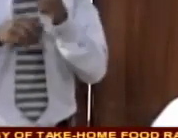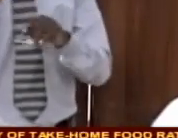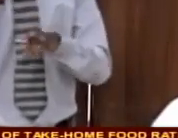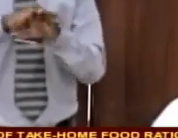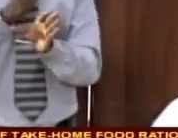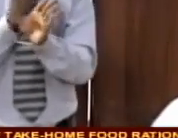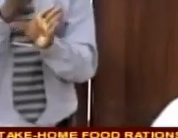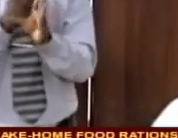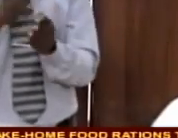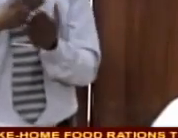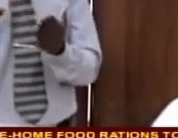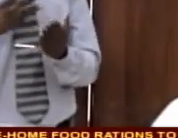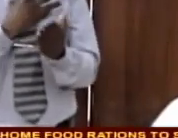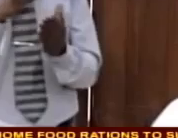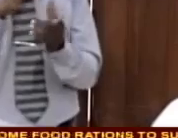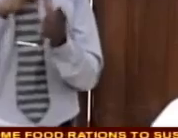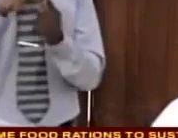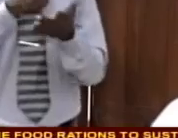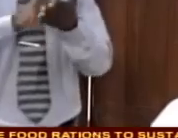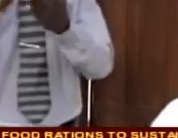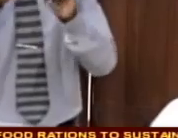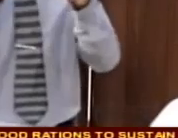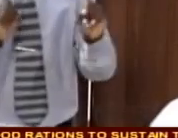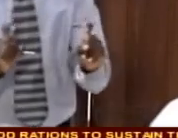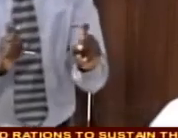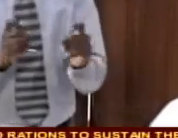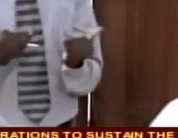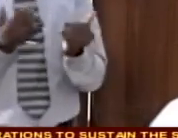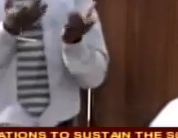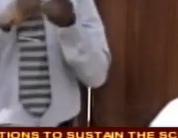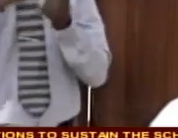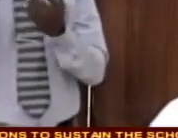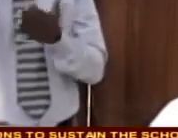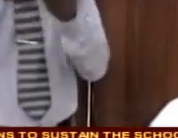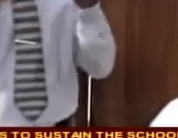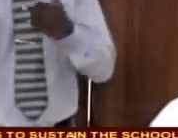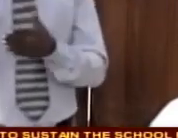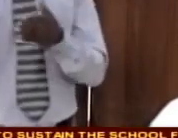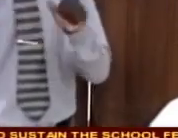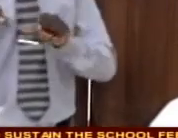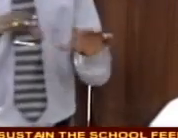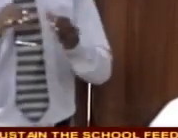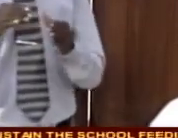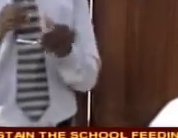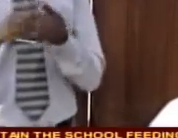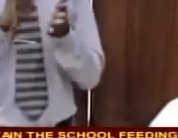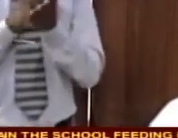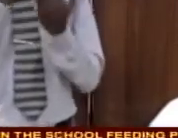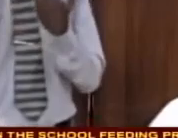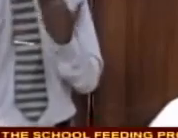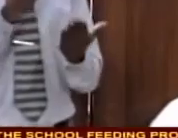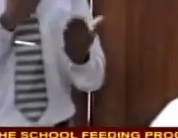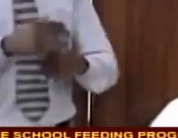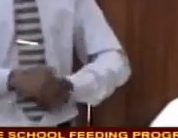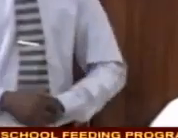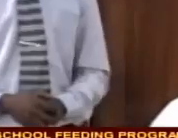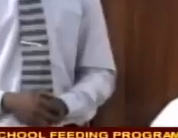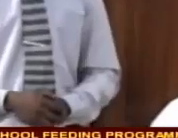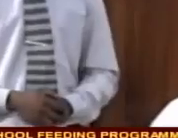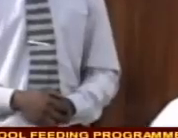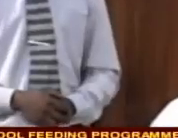materials, nor allowed to write exams. He also wants to know what the government can do to address their plight. Thank you.